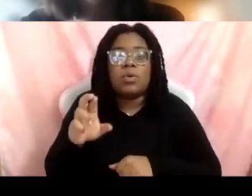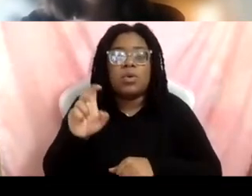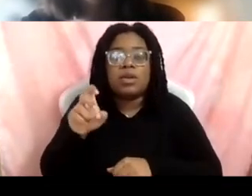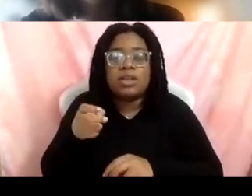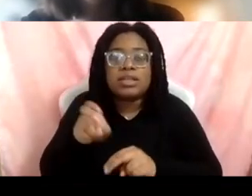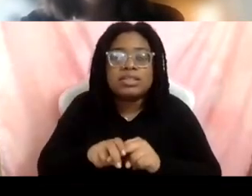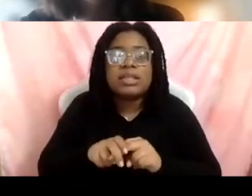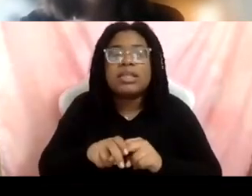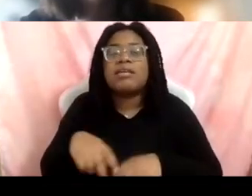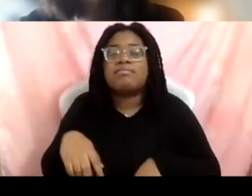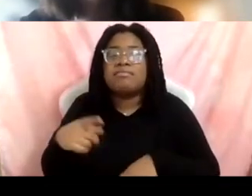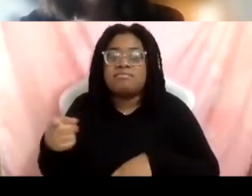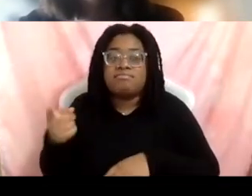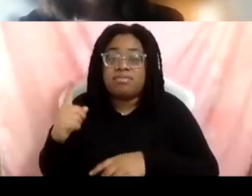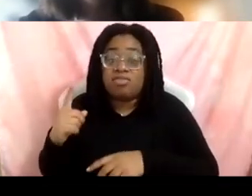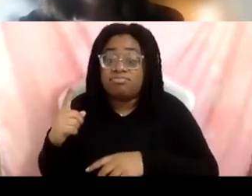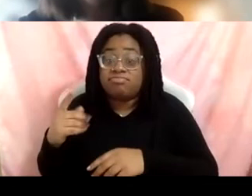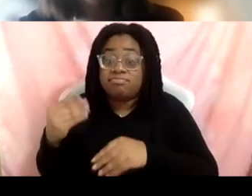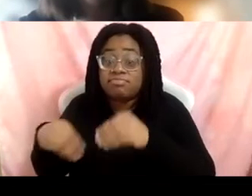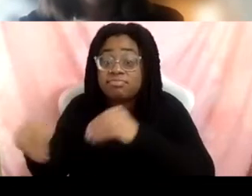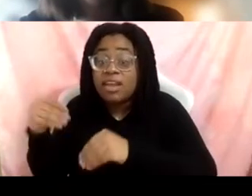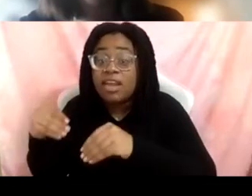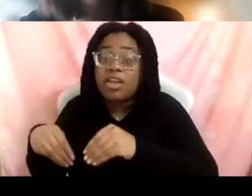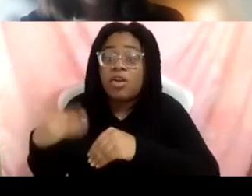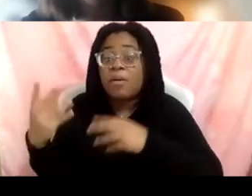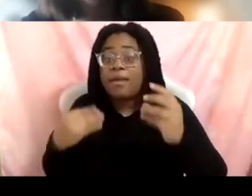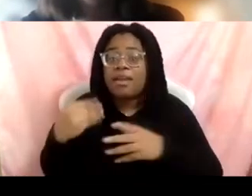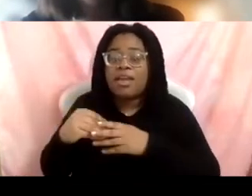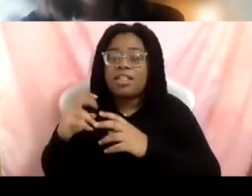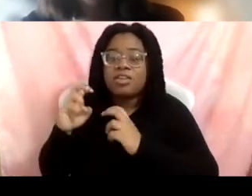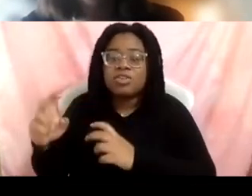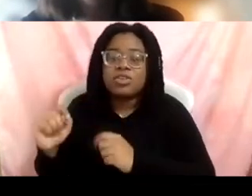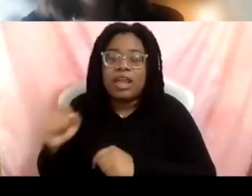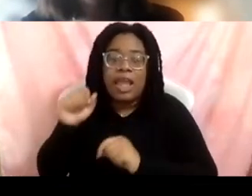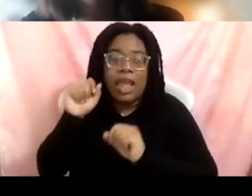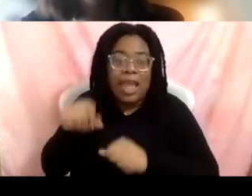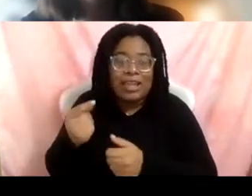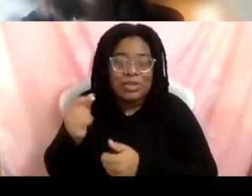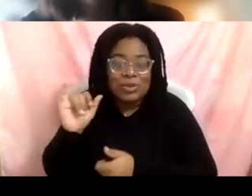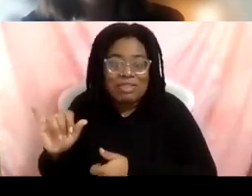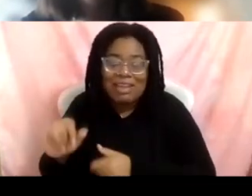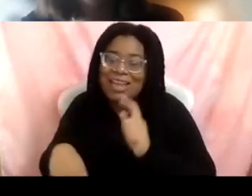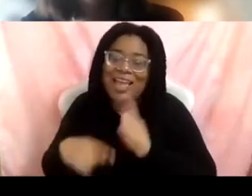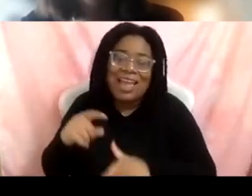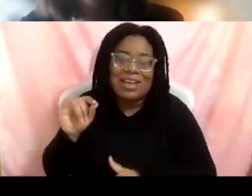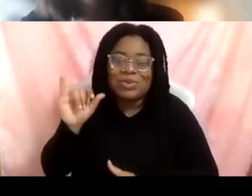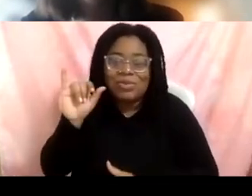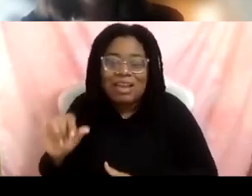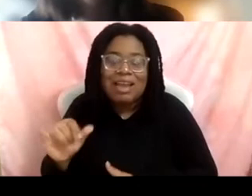and unloading stuff into the truck, and I'm like, I can do all this, I can't do that, or I'm really tired from standing all